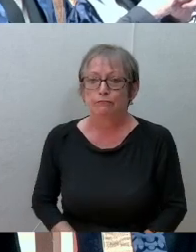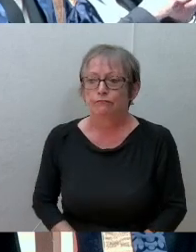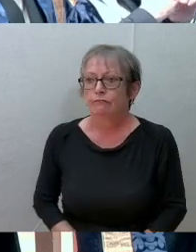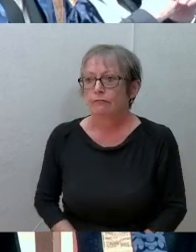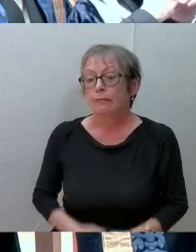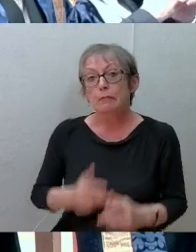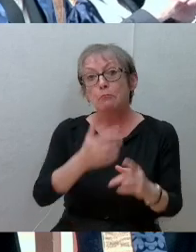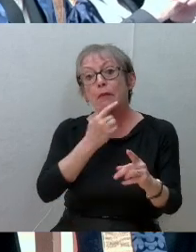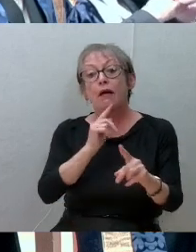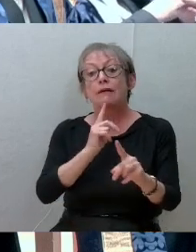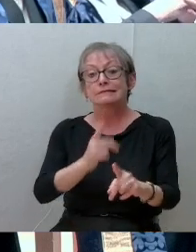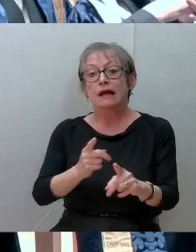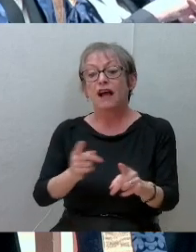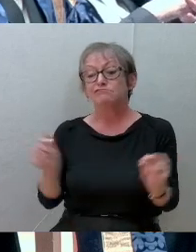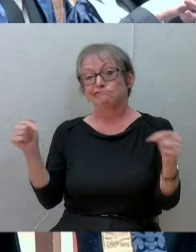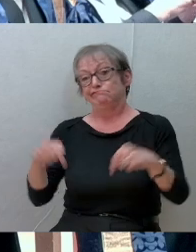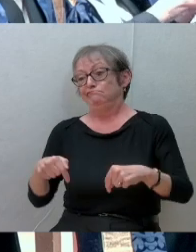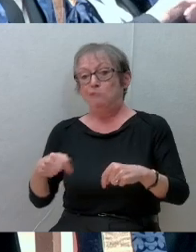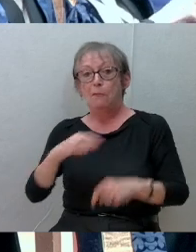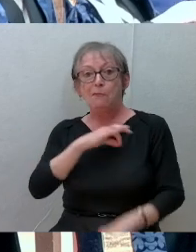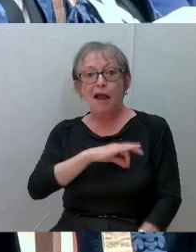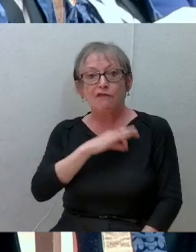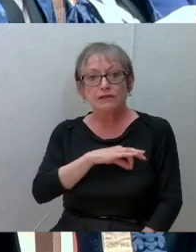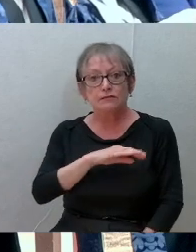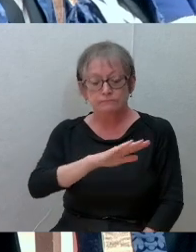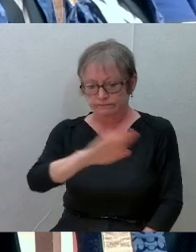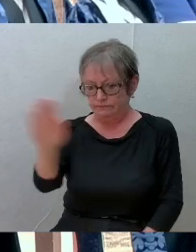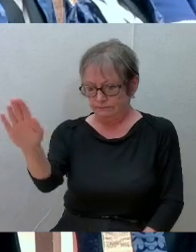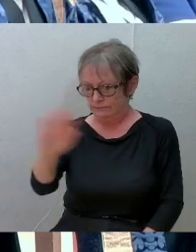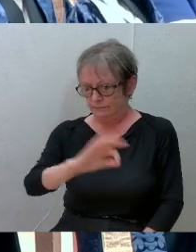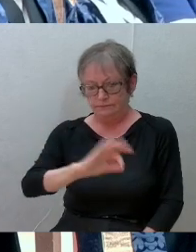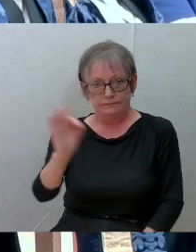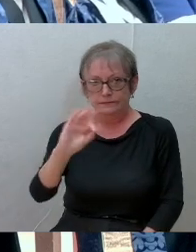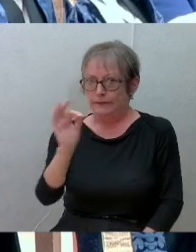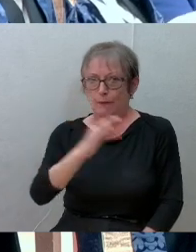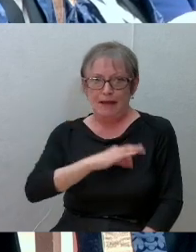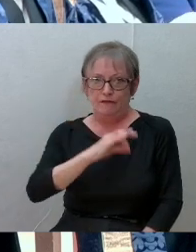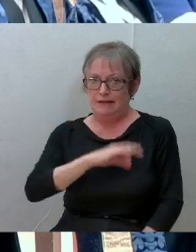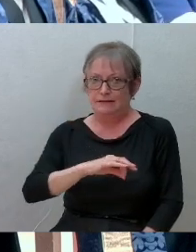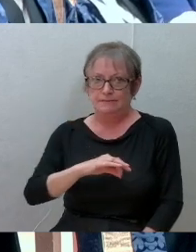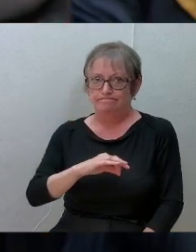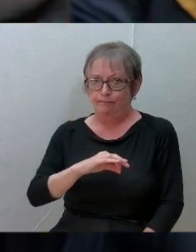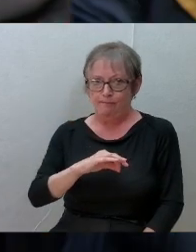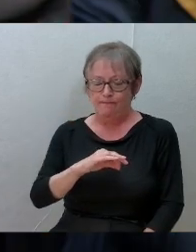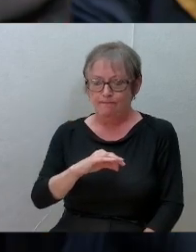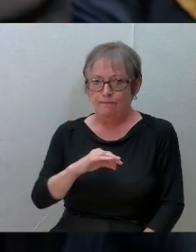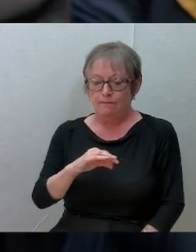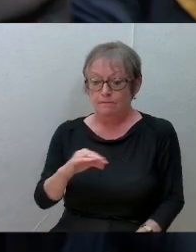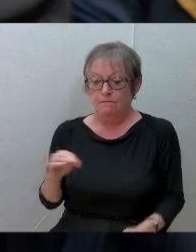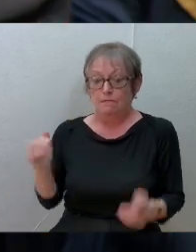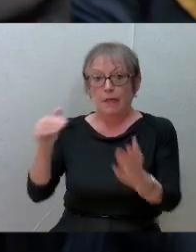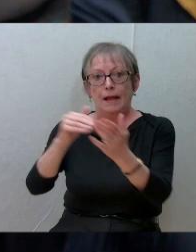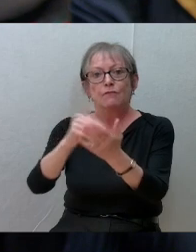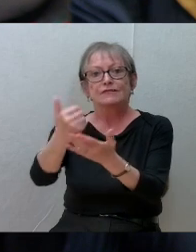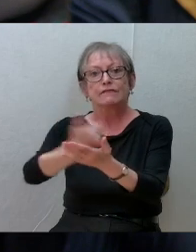People might say people come for benefits. No, we haven't had a benefit system as well. I came for